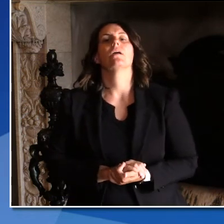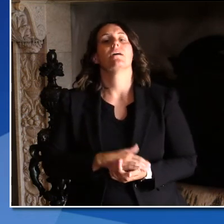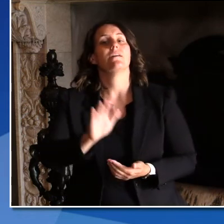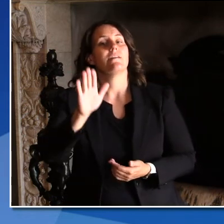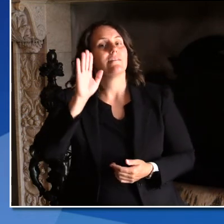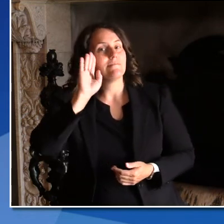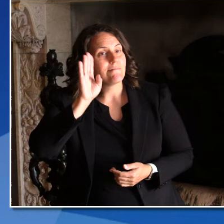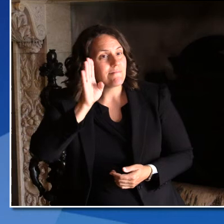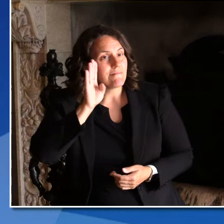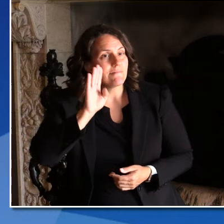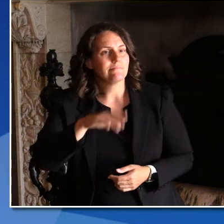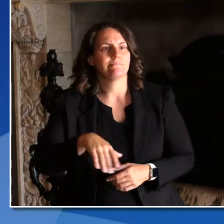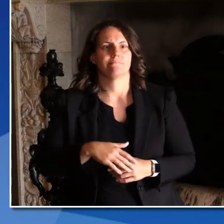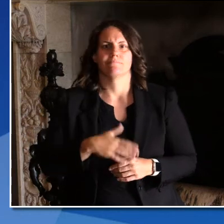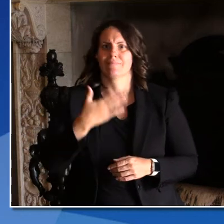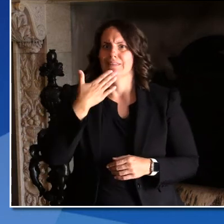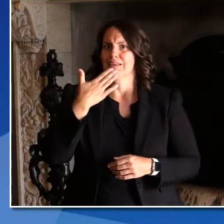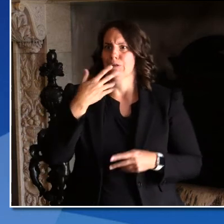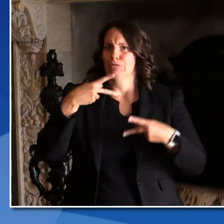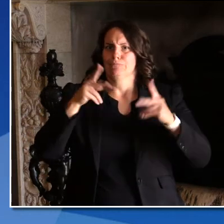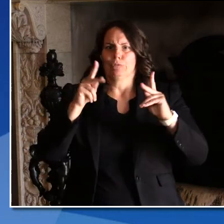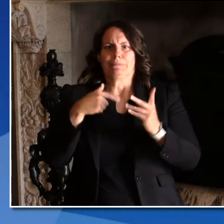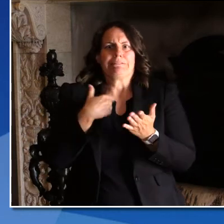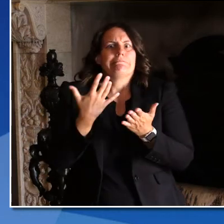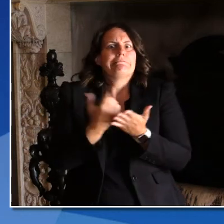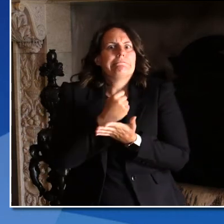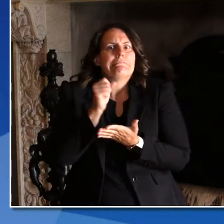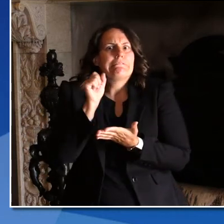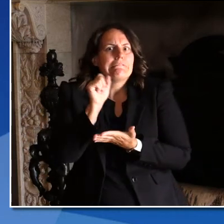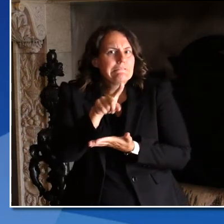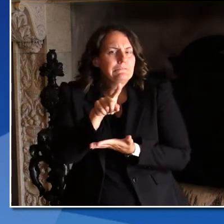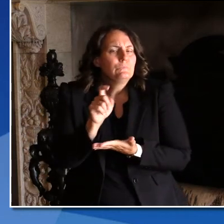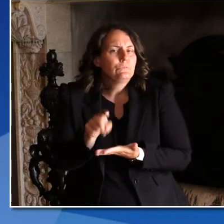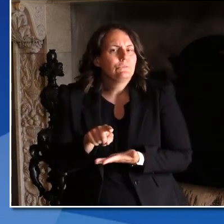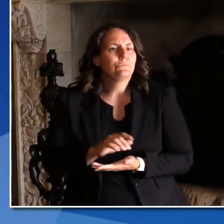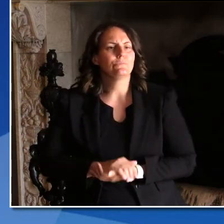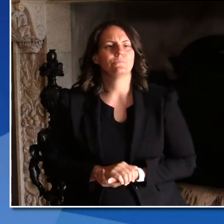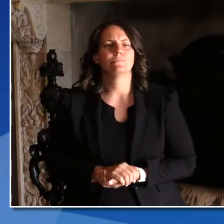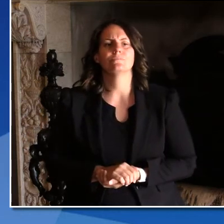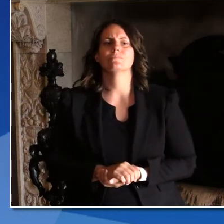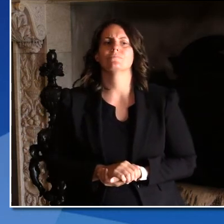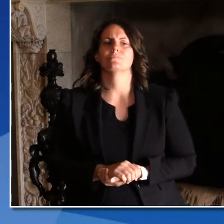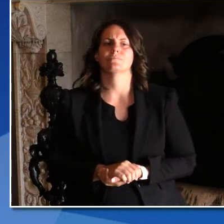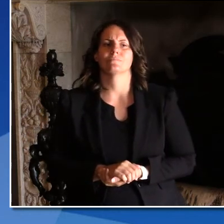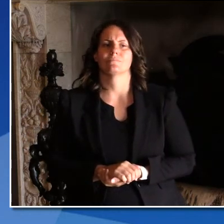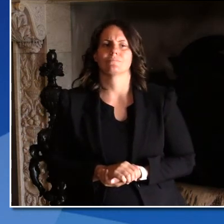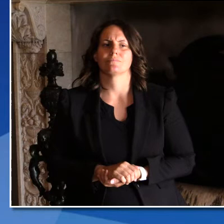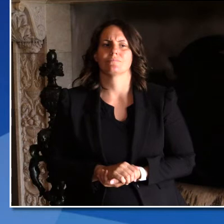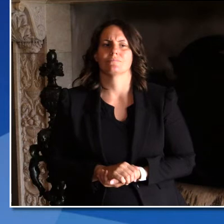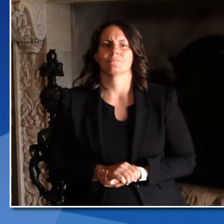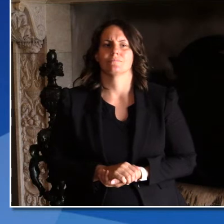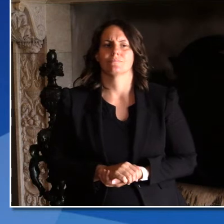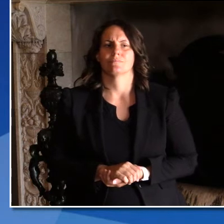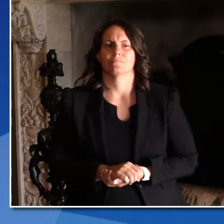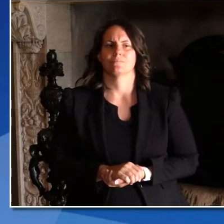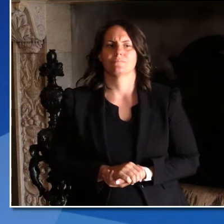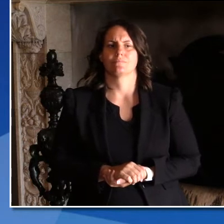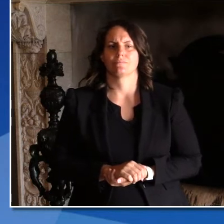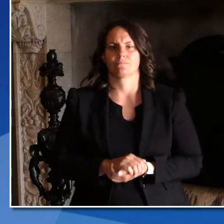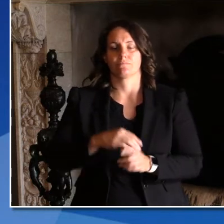Hi, thank you for taking my call. How much did COVID Connect cost?